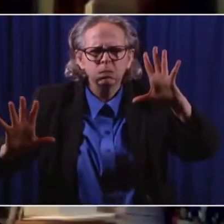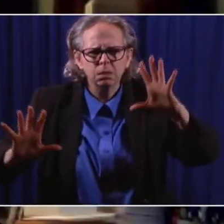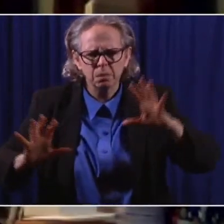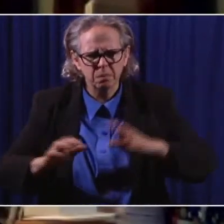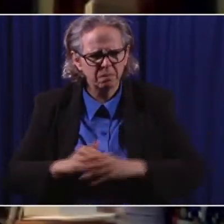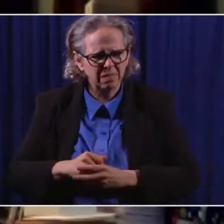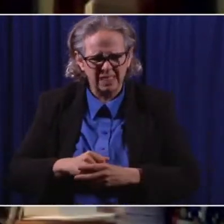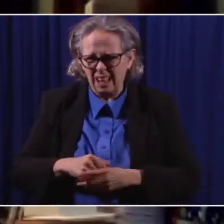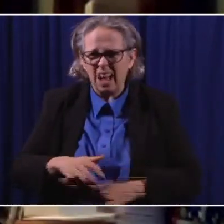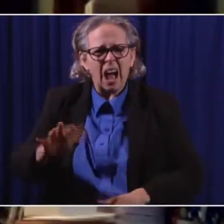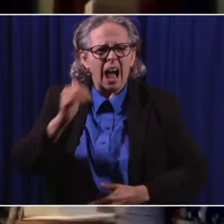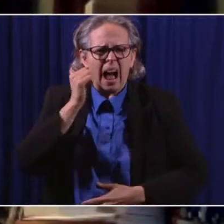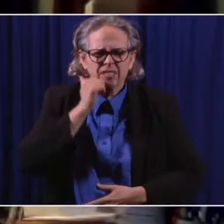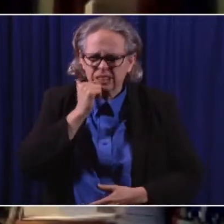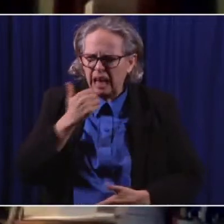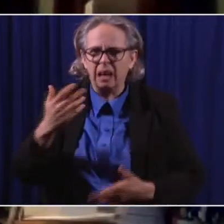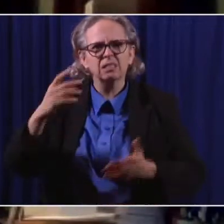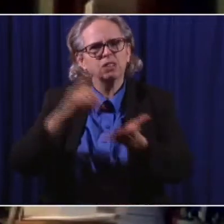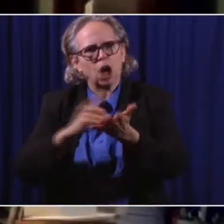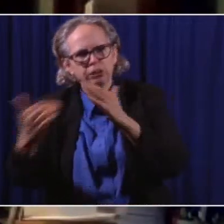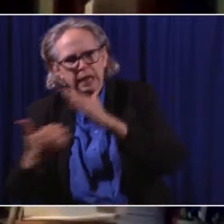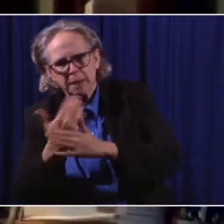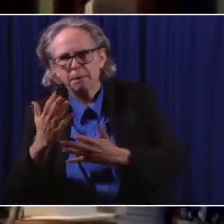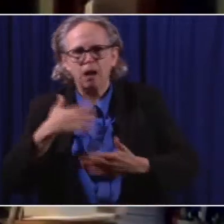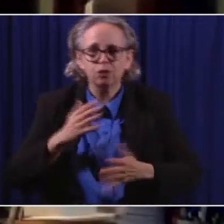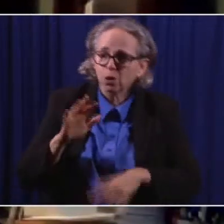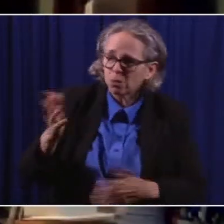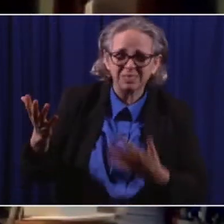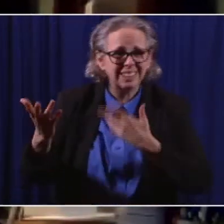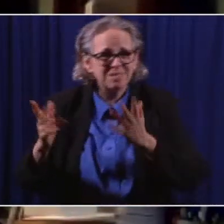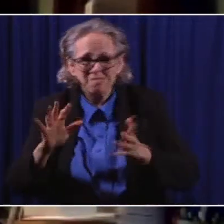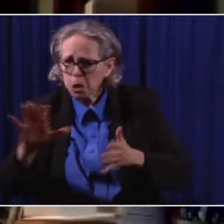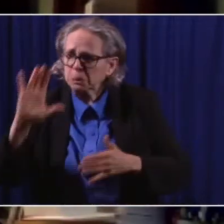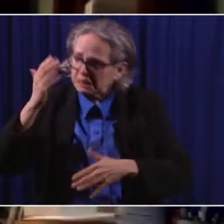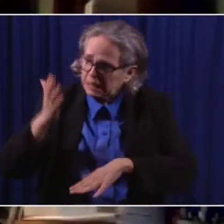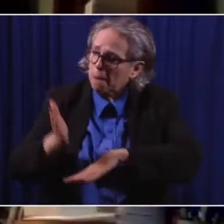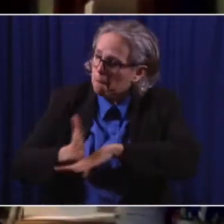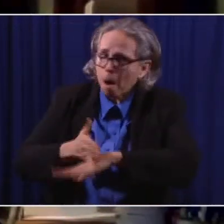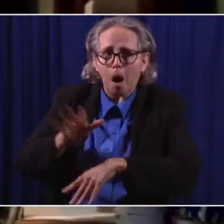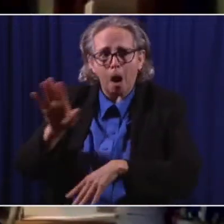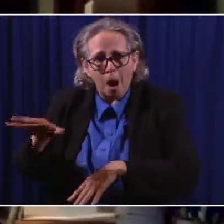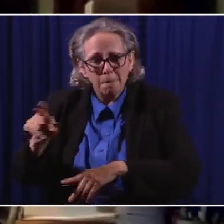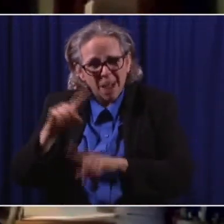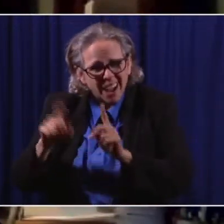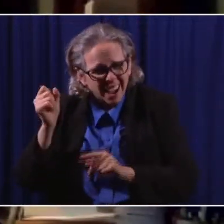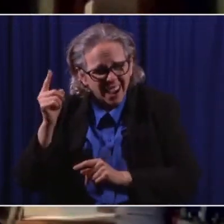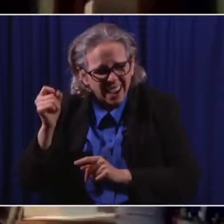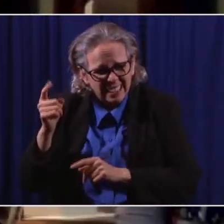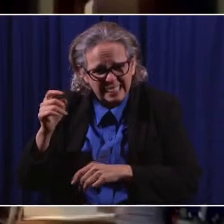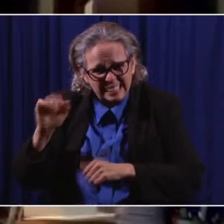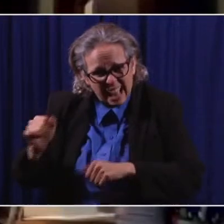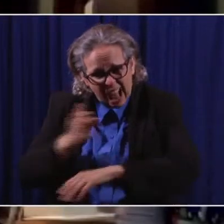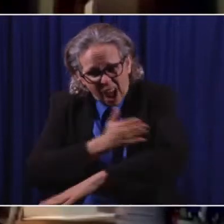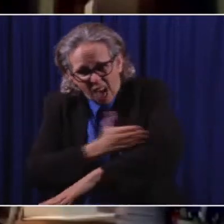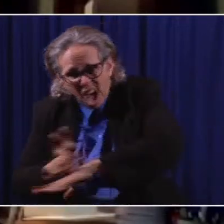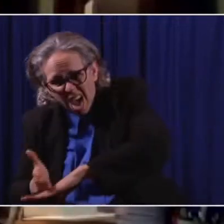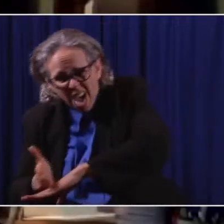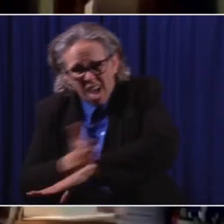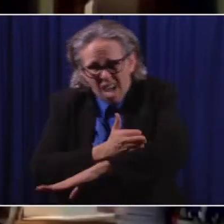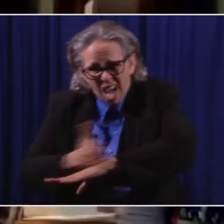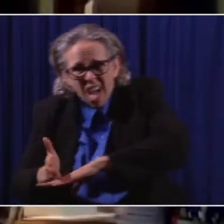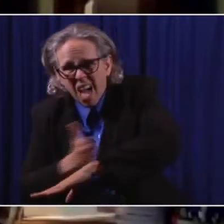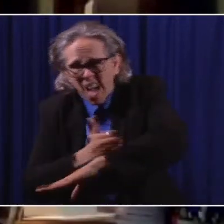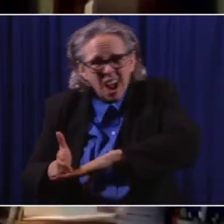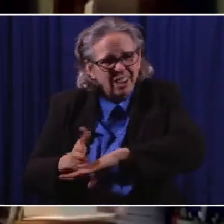but we can't guarantee you that within an hour it won't turn significantly worse. And with my history as an asthmatic since I was 13 years